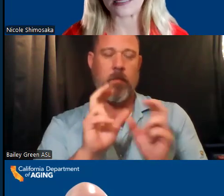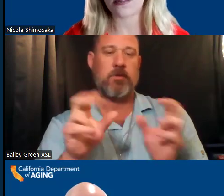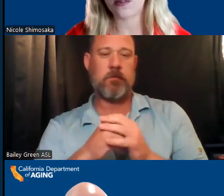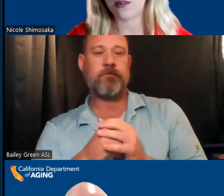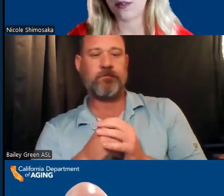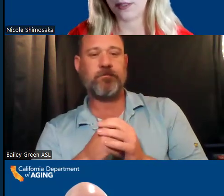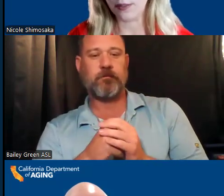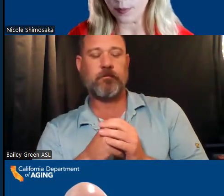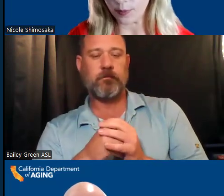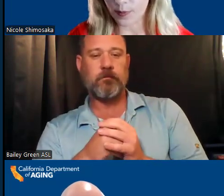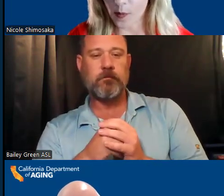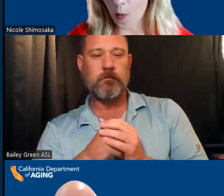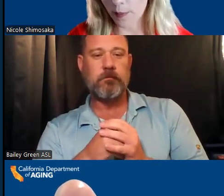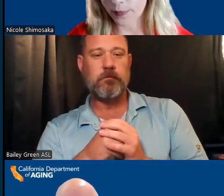funds.